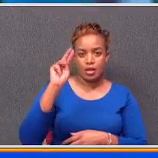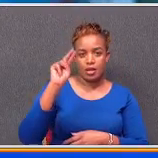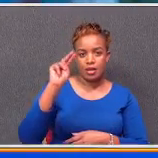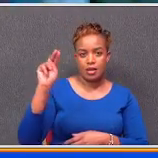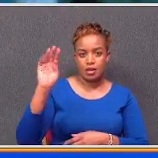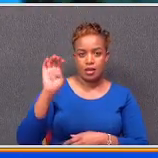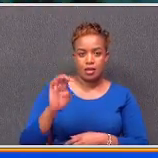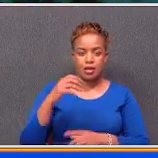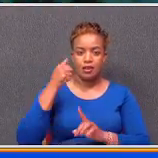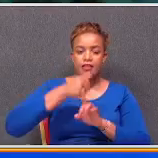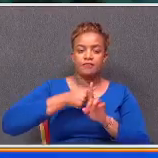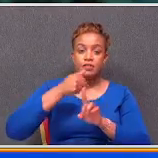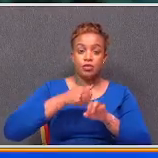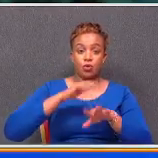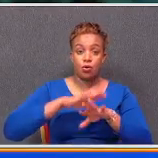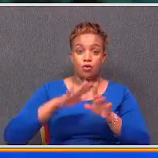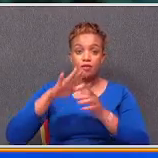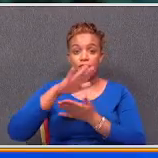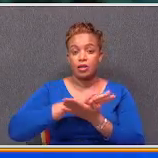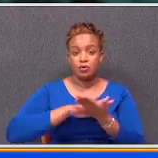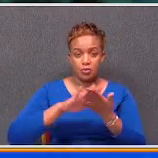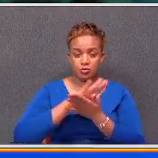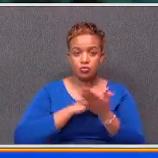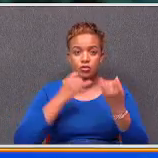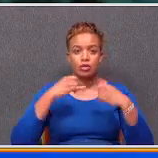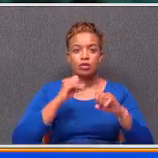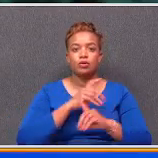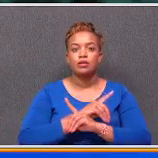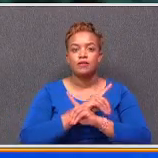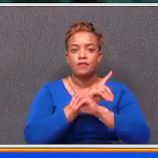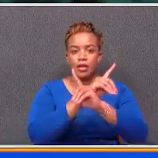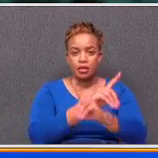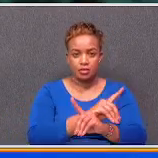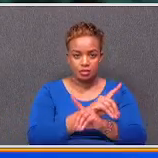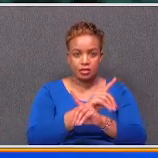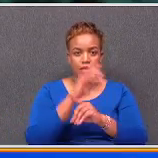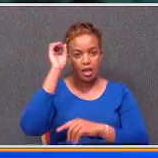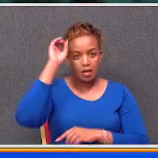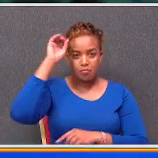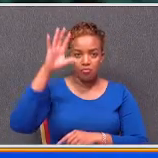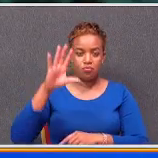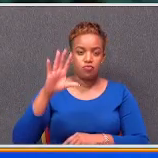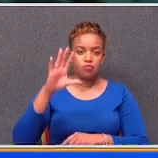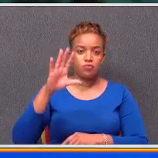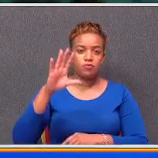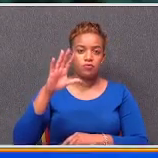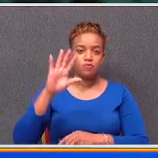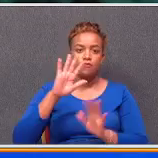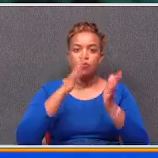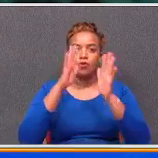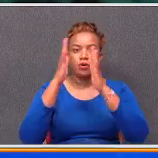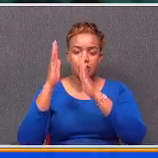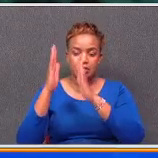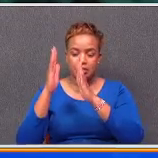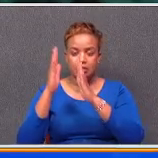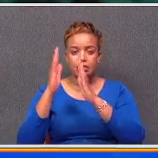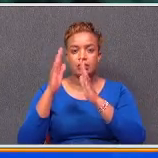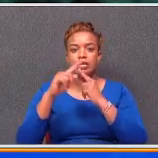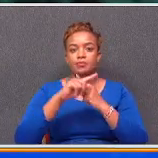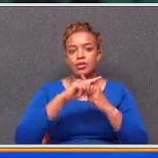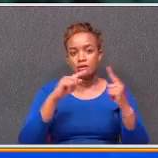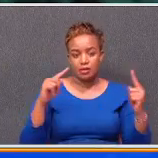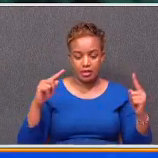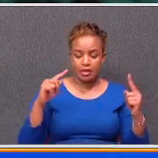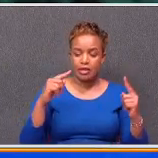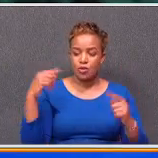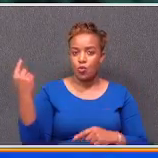the environment. She was trying to defend Kembu Forest, and she was murdered. Her killers haven't been arrested, but apart from her killing, there's been no other